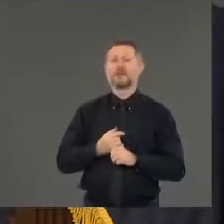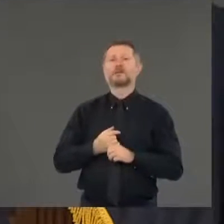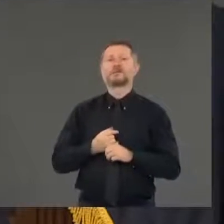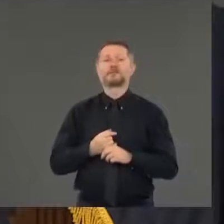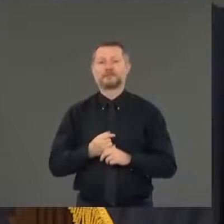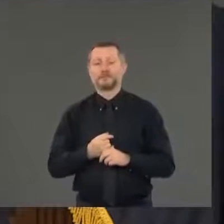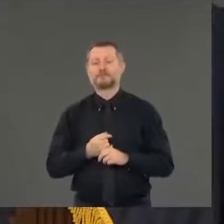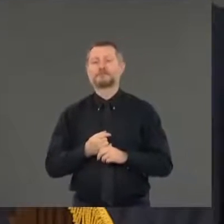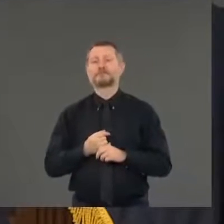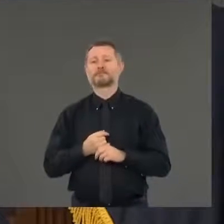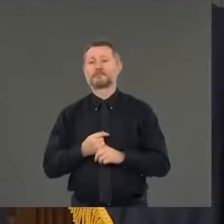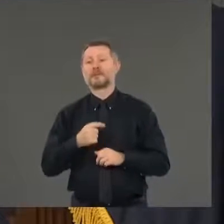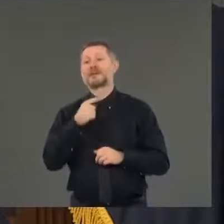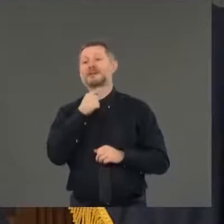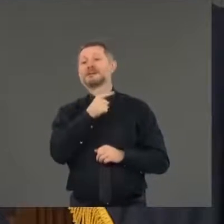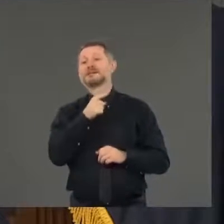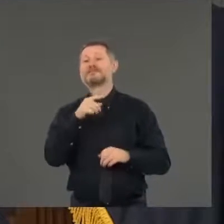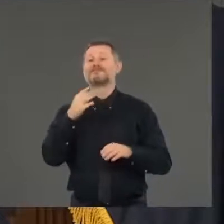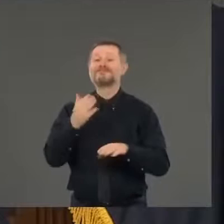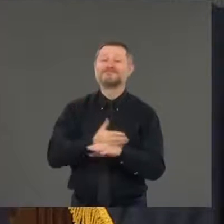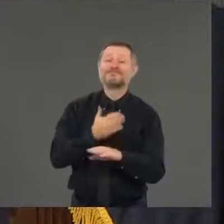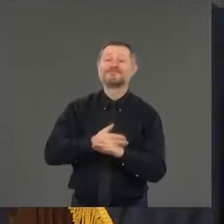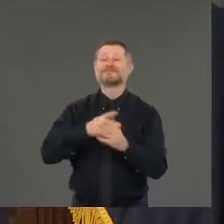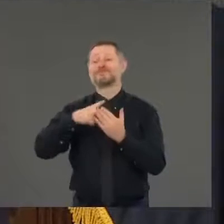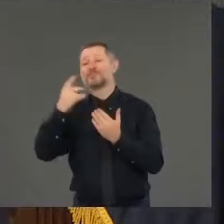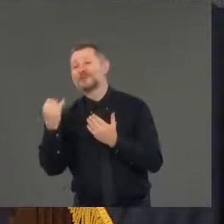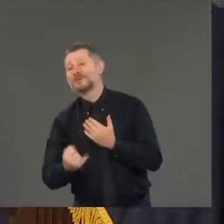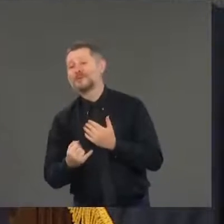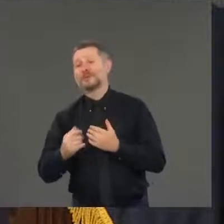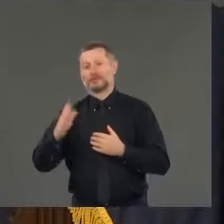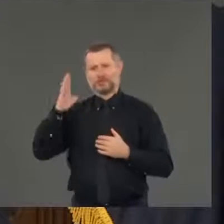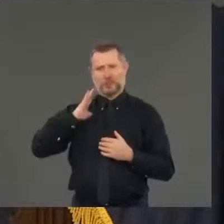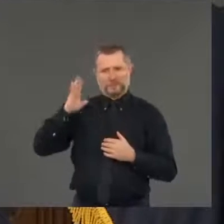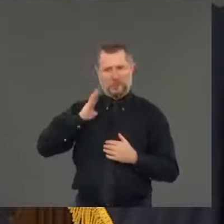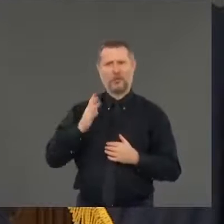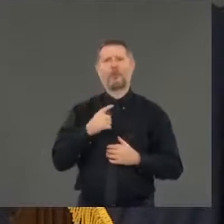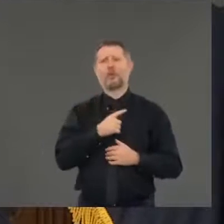advance infrastructure. This is a president who, when he was running,